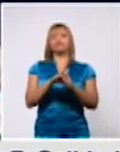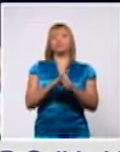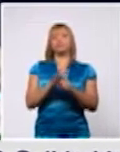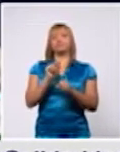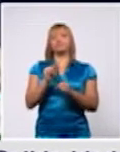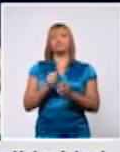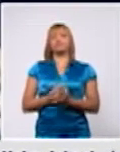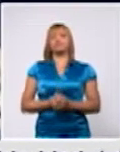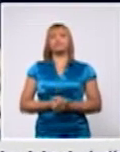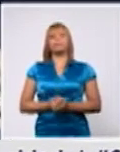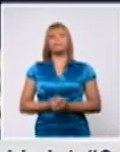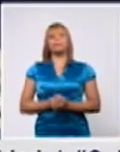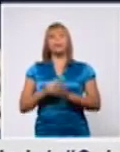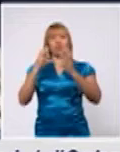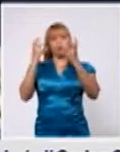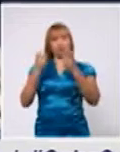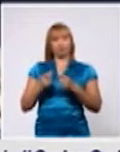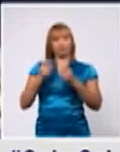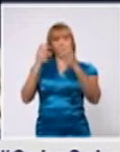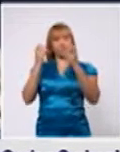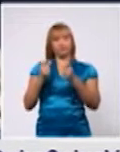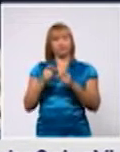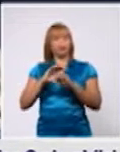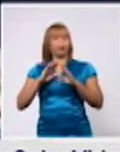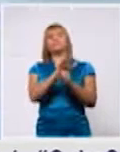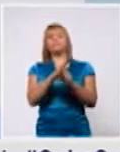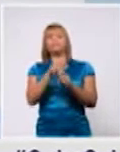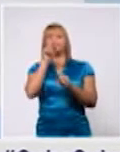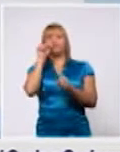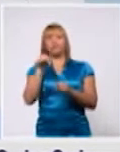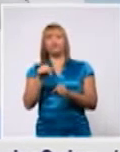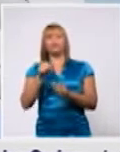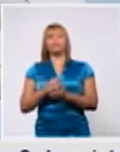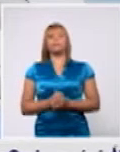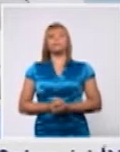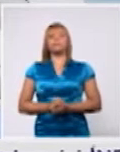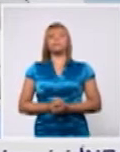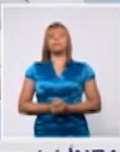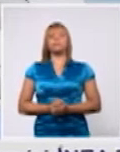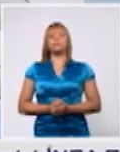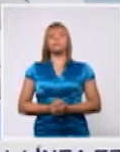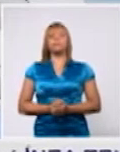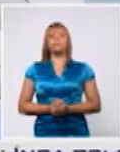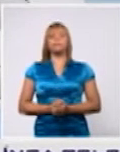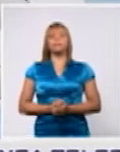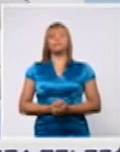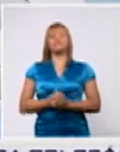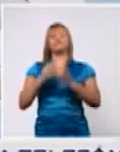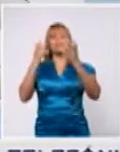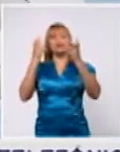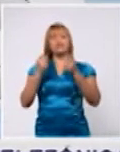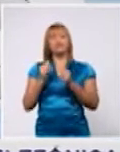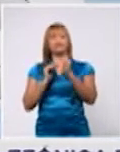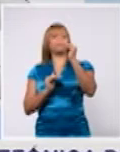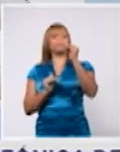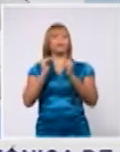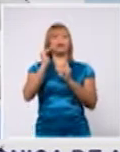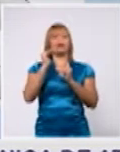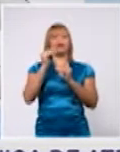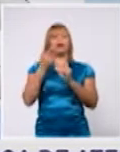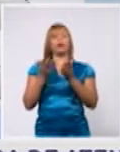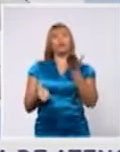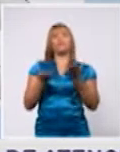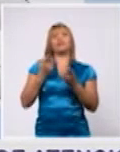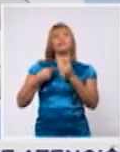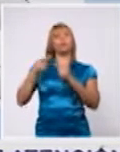Laboratories. Of the samples processed, 54 tested positive for